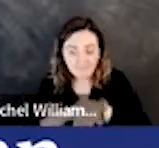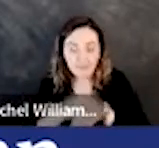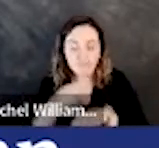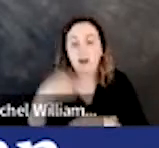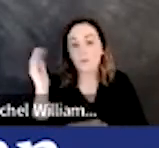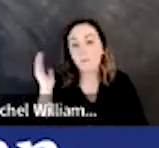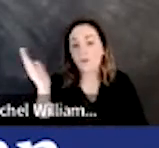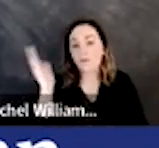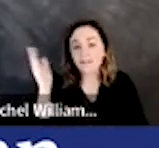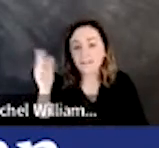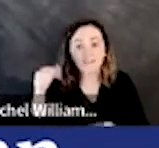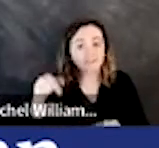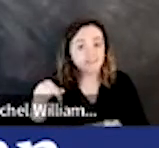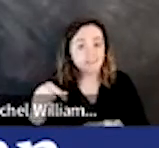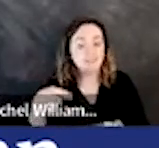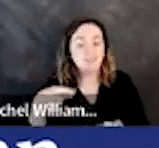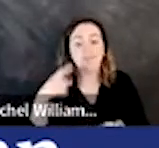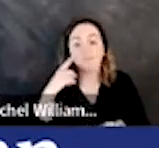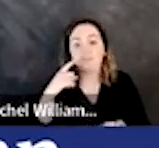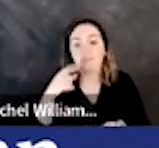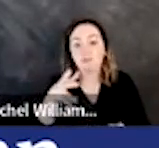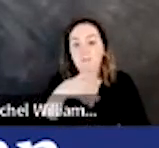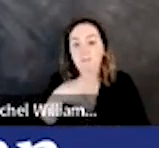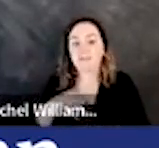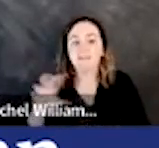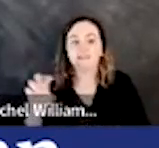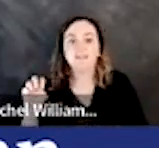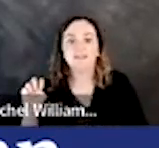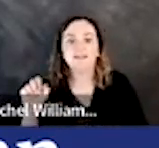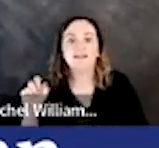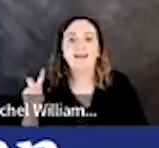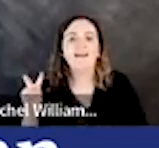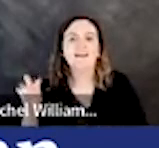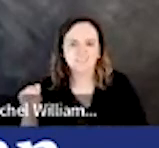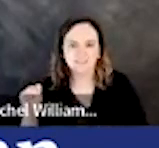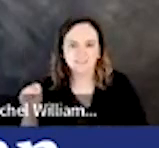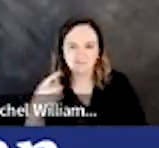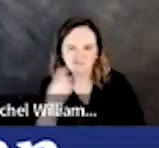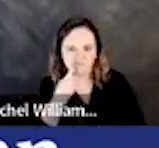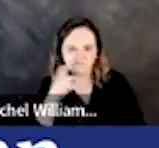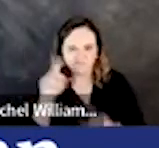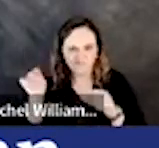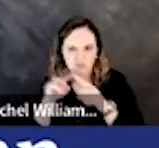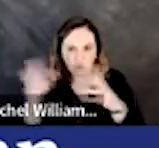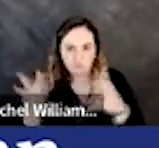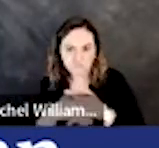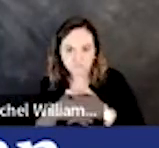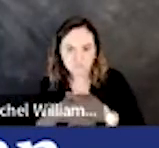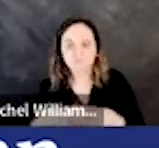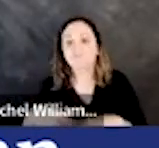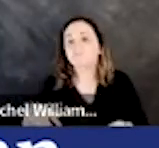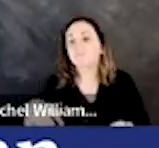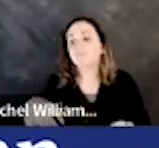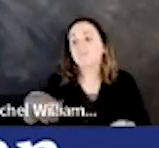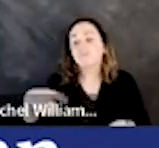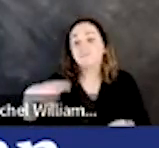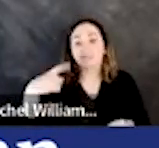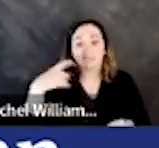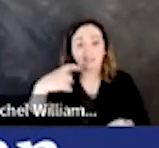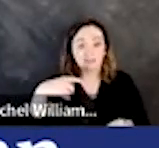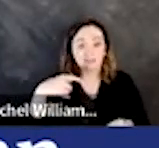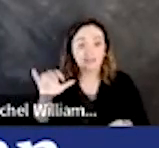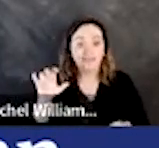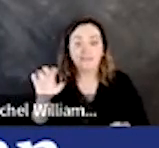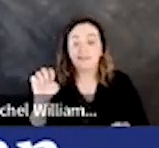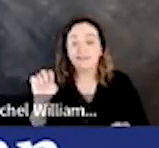this award on behalf of Miss Eves, who is out on maternity leave. She says, Elena adores reading and is ready to dive deep